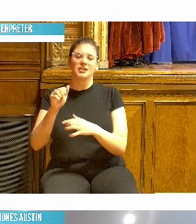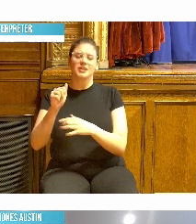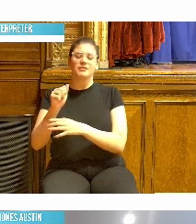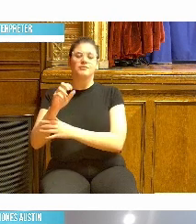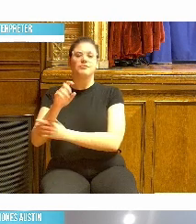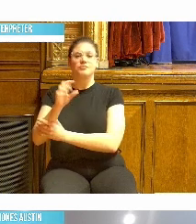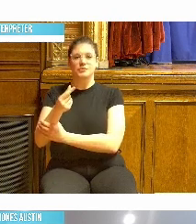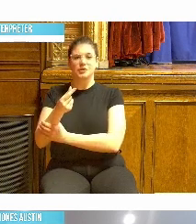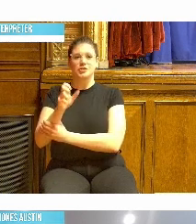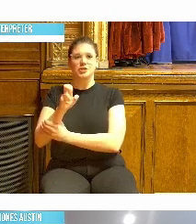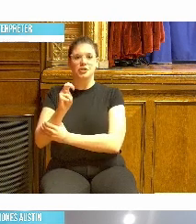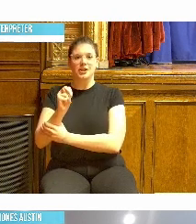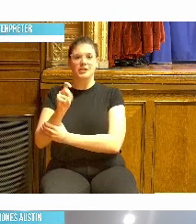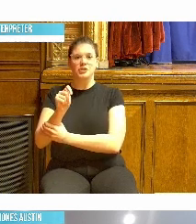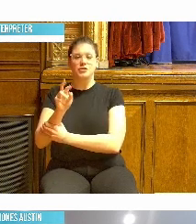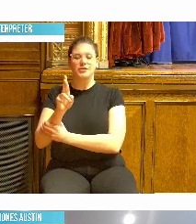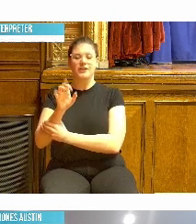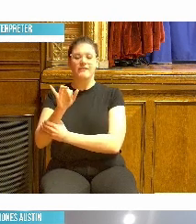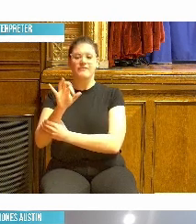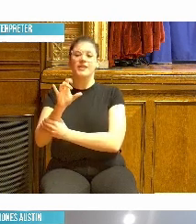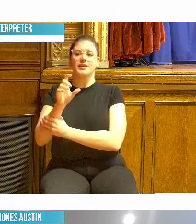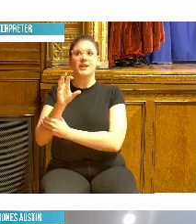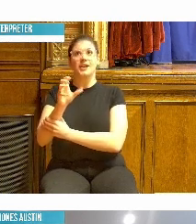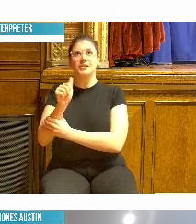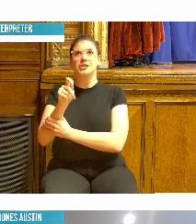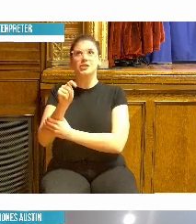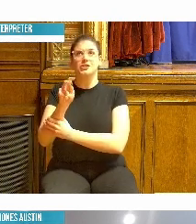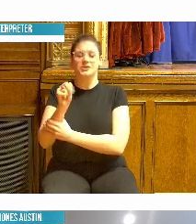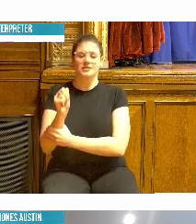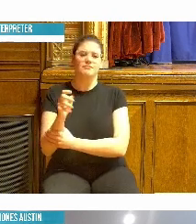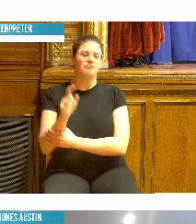other commissioners that have any questions for the presenters?